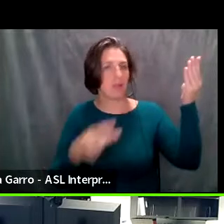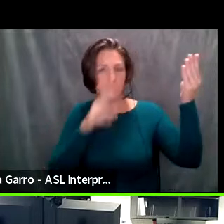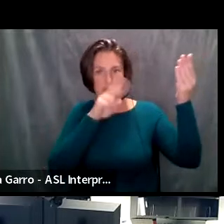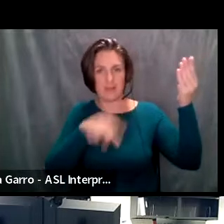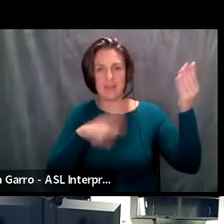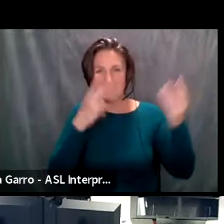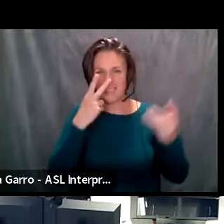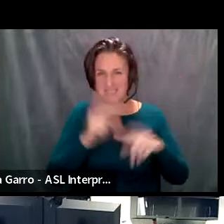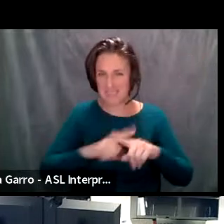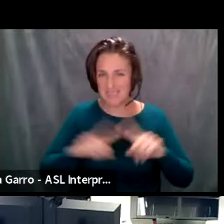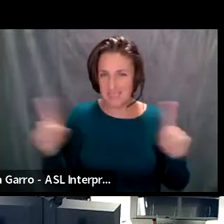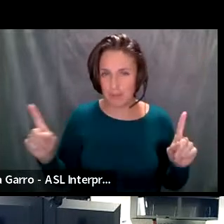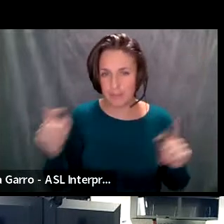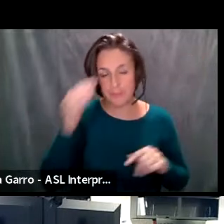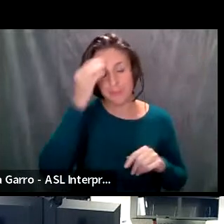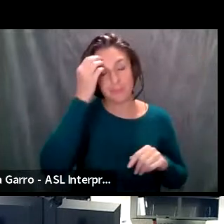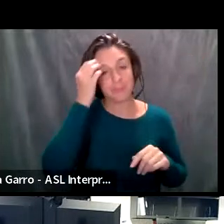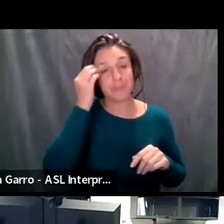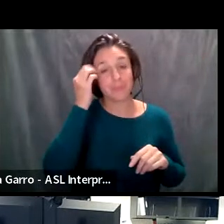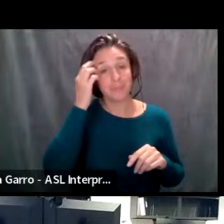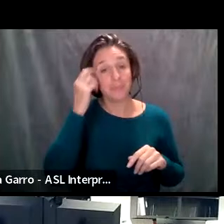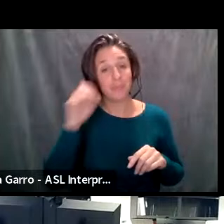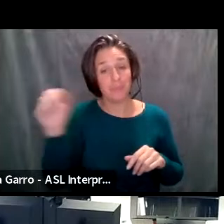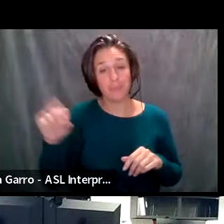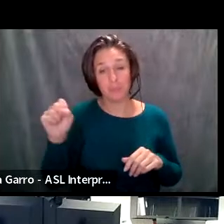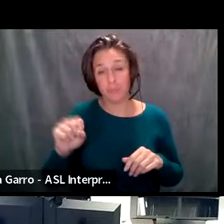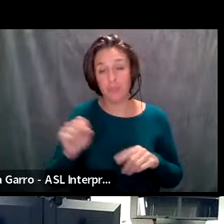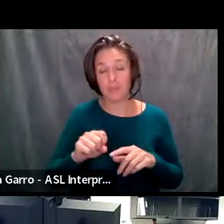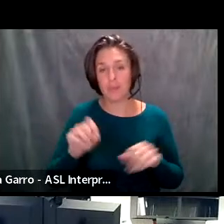differently. And so absolutely that this will go